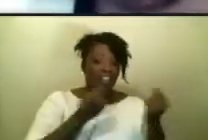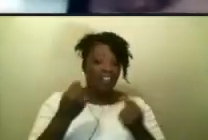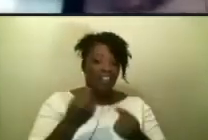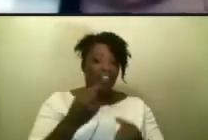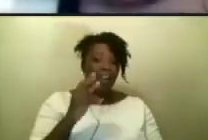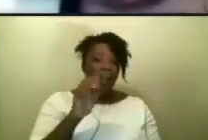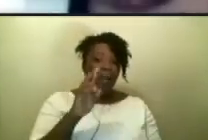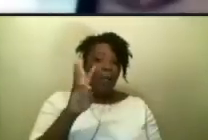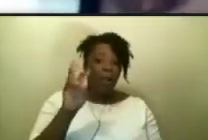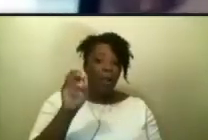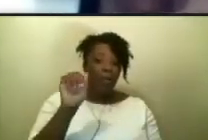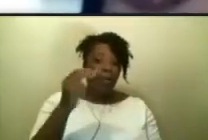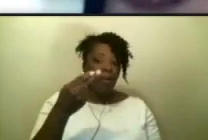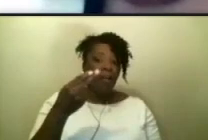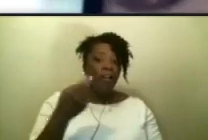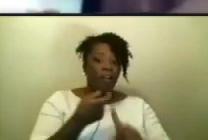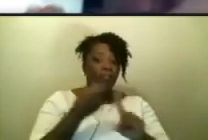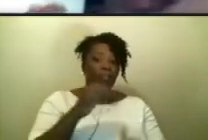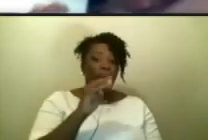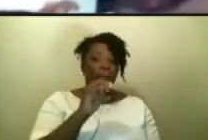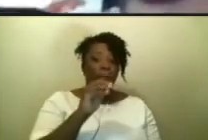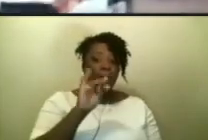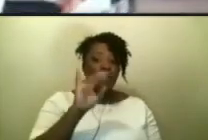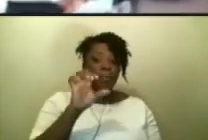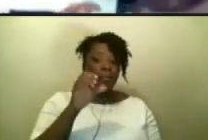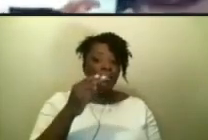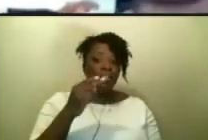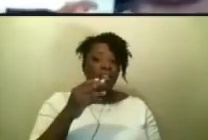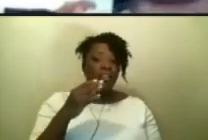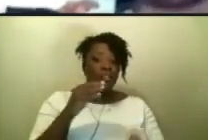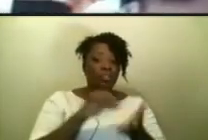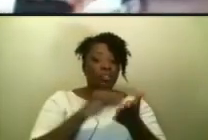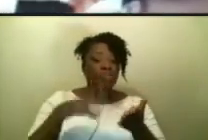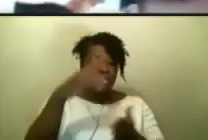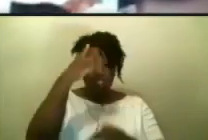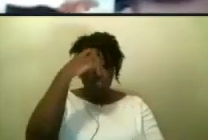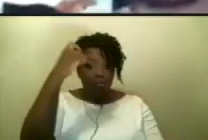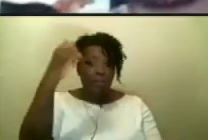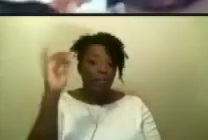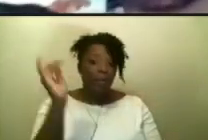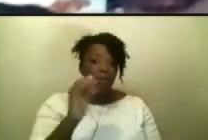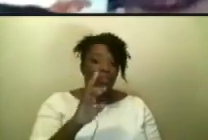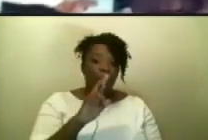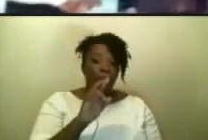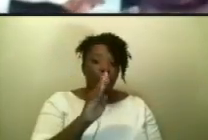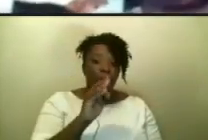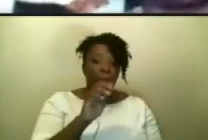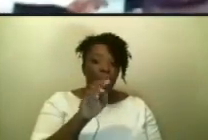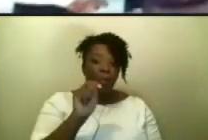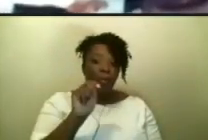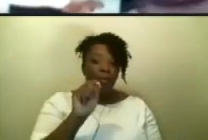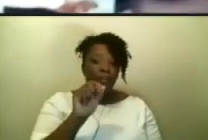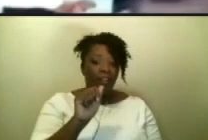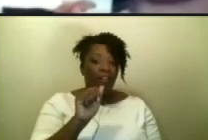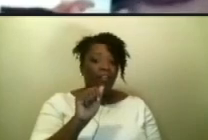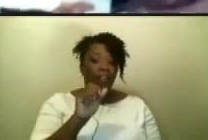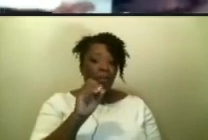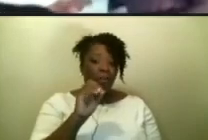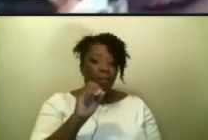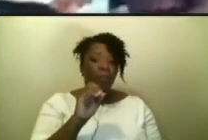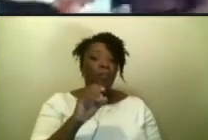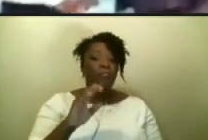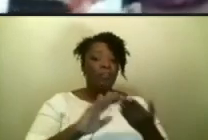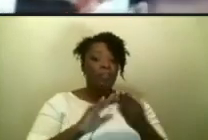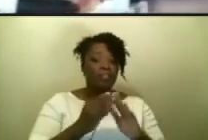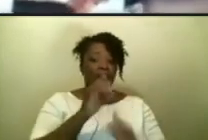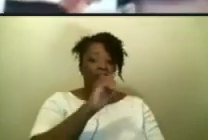and engage with us for the next 90 minutes so that you can ask your questions to obtain your answers that you will need to stay informed and empowered.